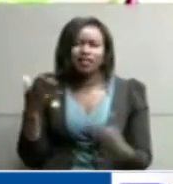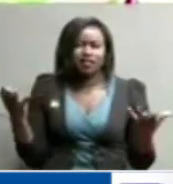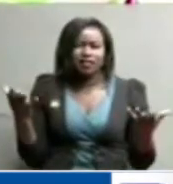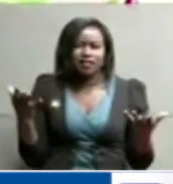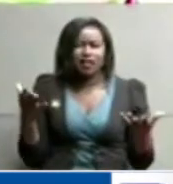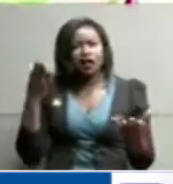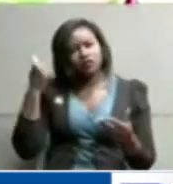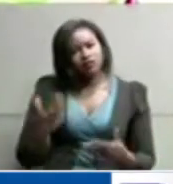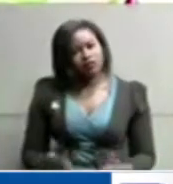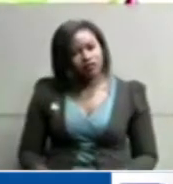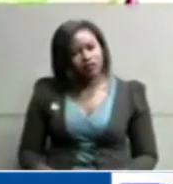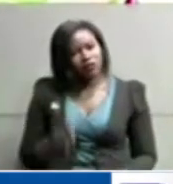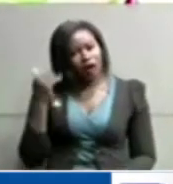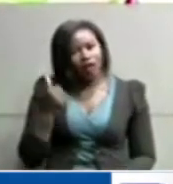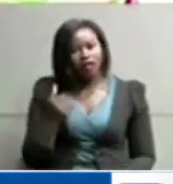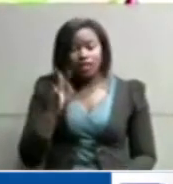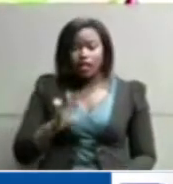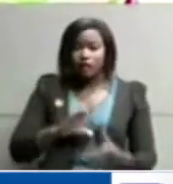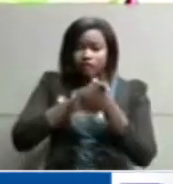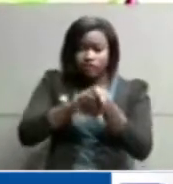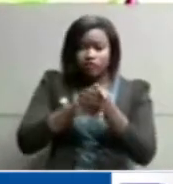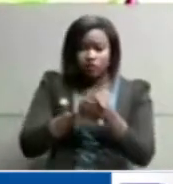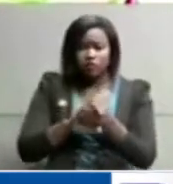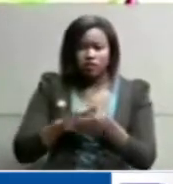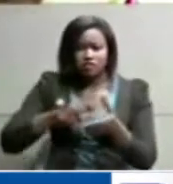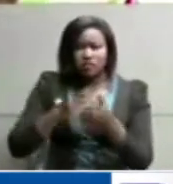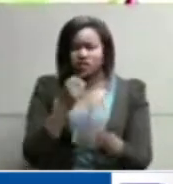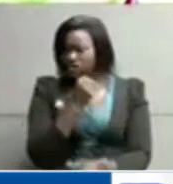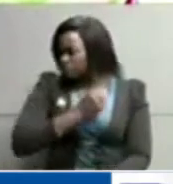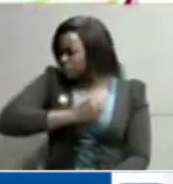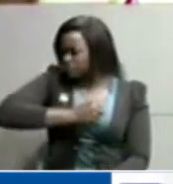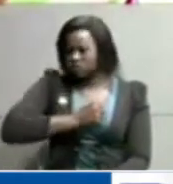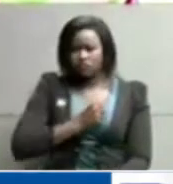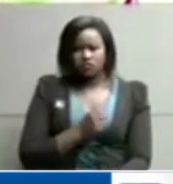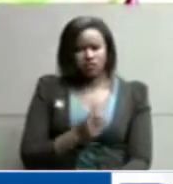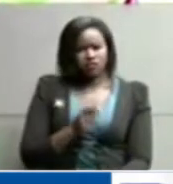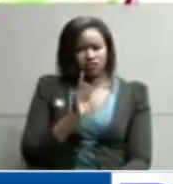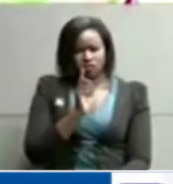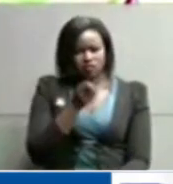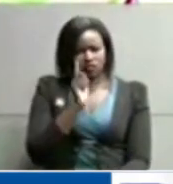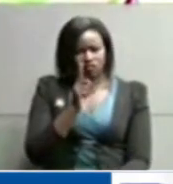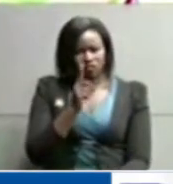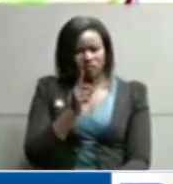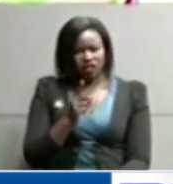Dying to shake hands. And if they don't shake hands, they hit elbows. I don't want anybody to hit me with the elbow.